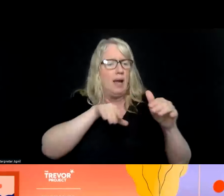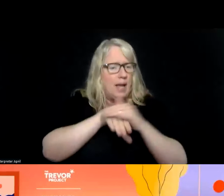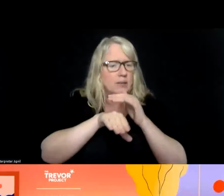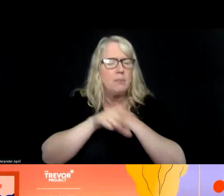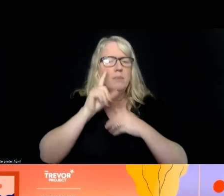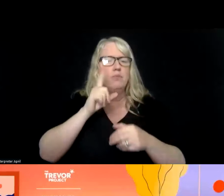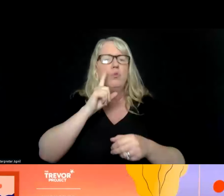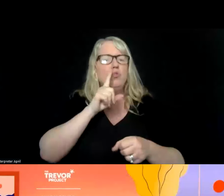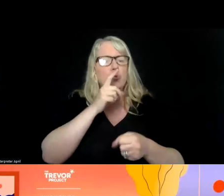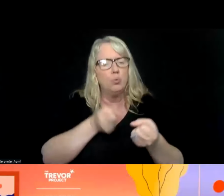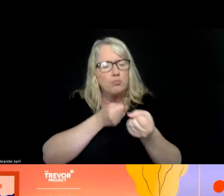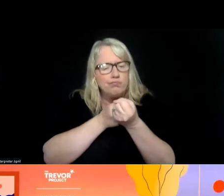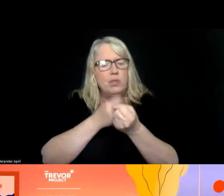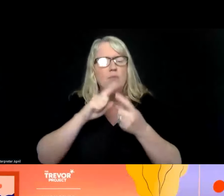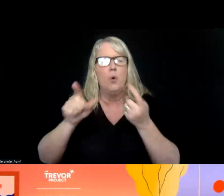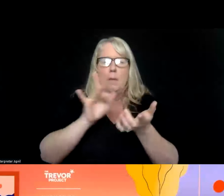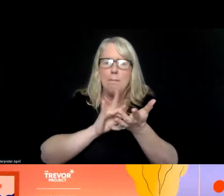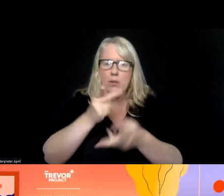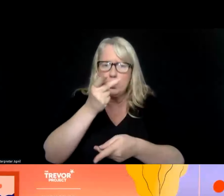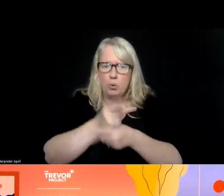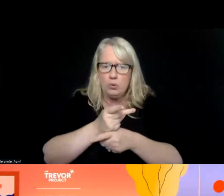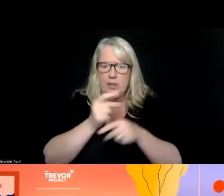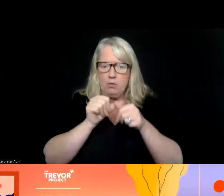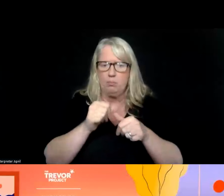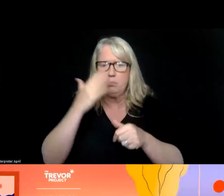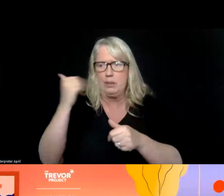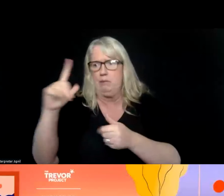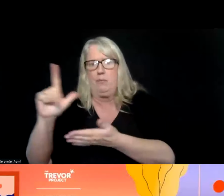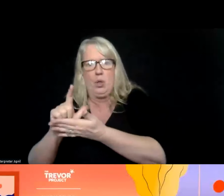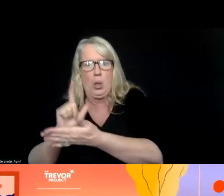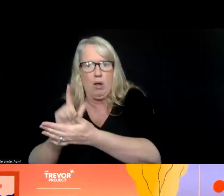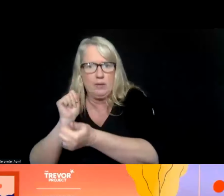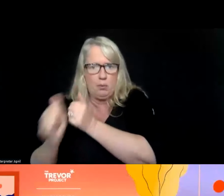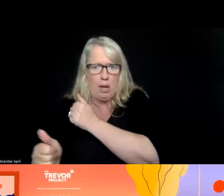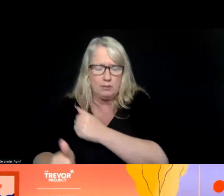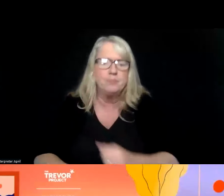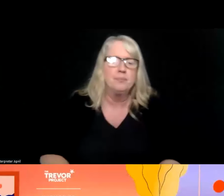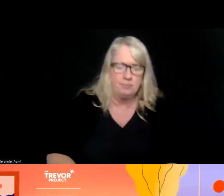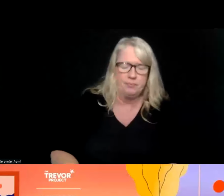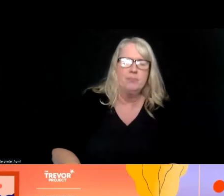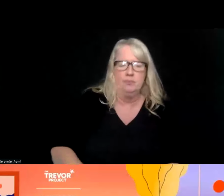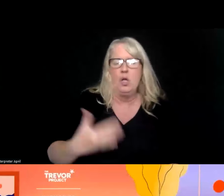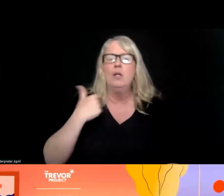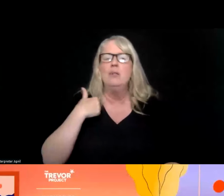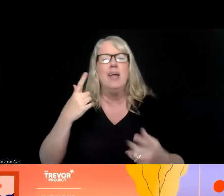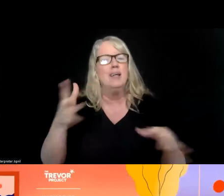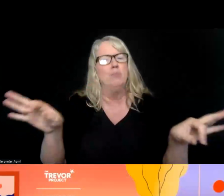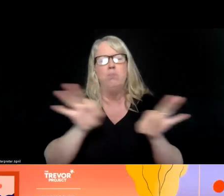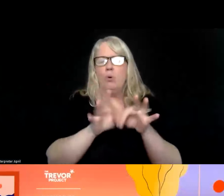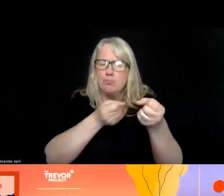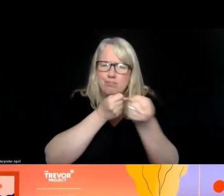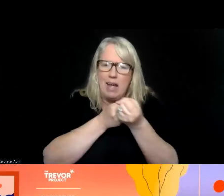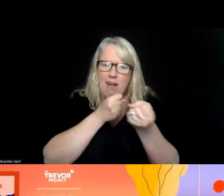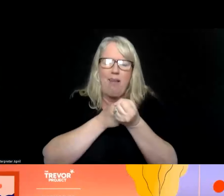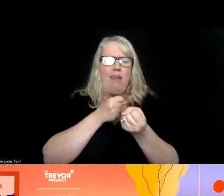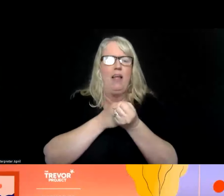care due to state or local laws. Next slide. We know that being an ally is absolutely critical to